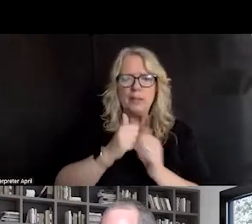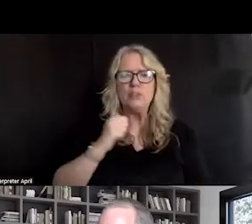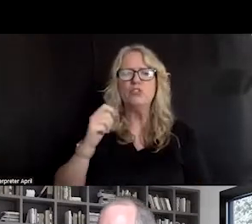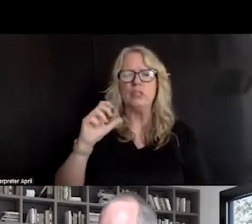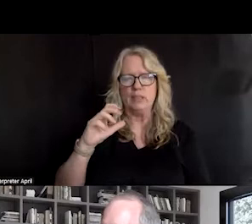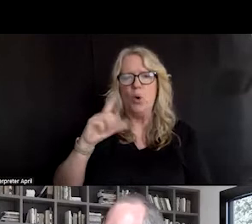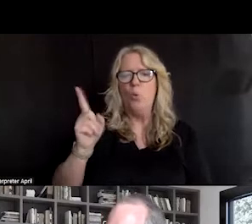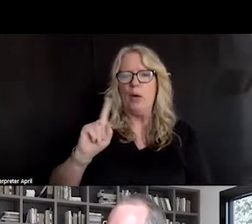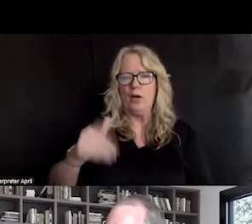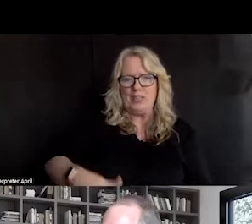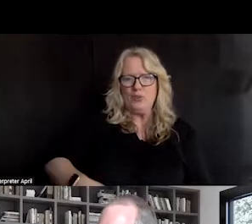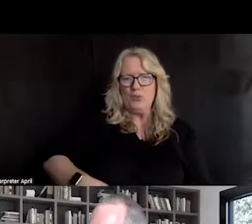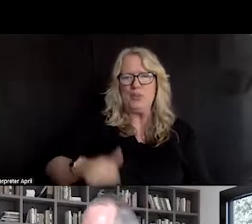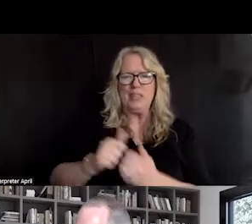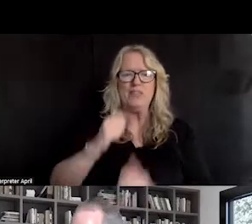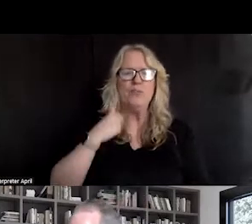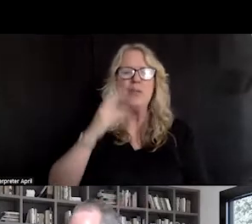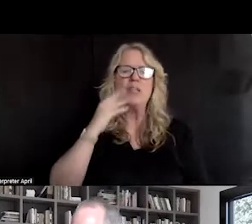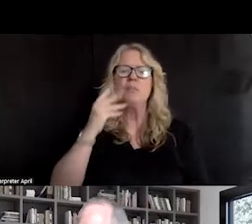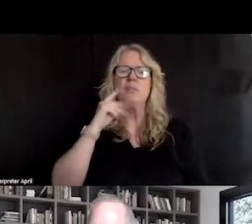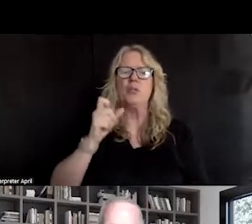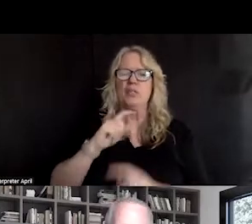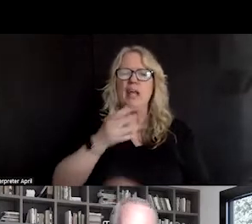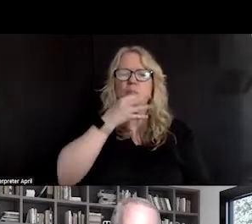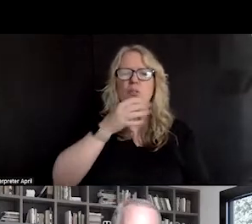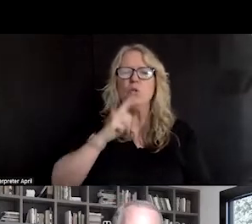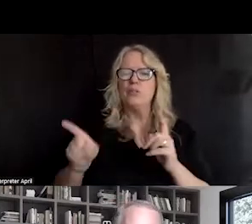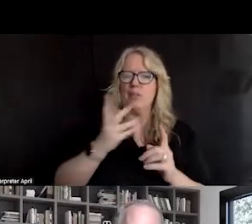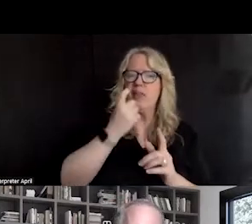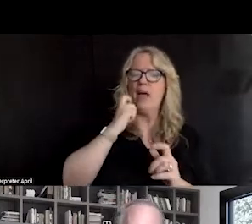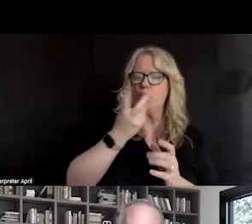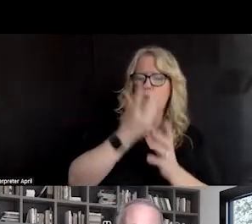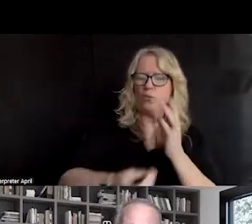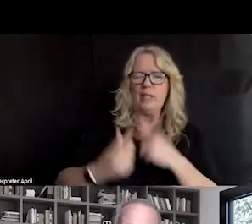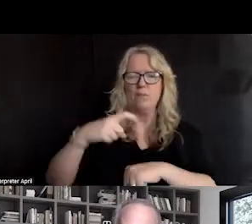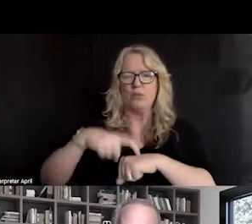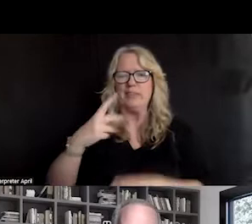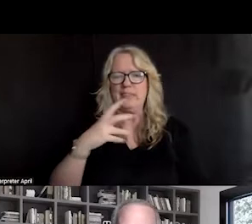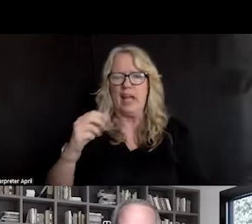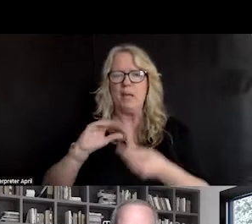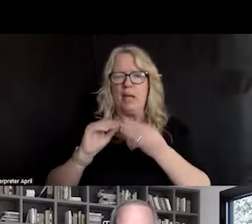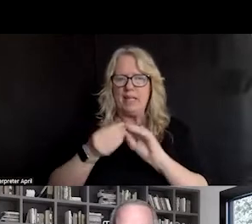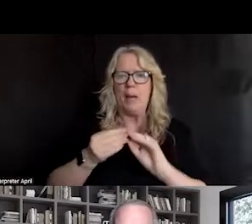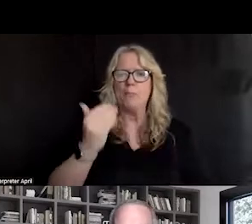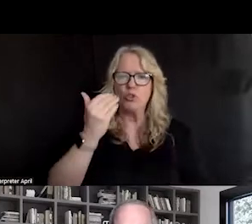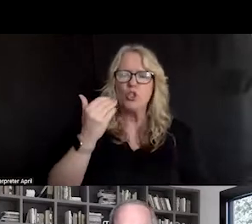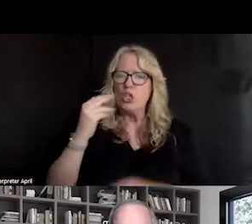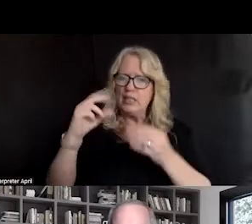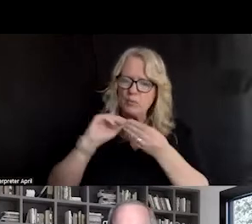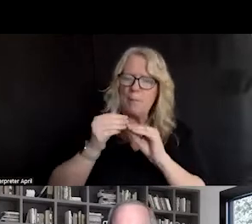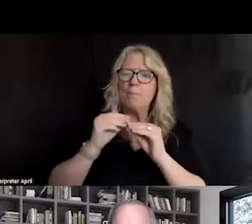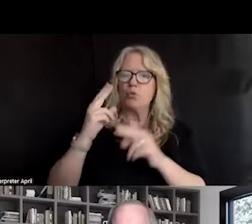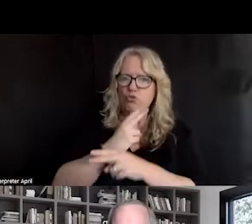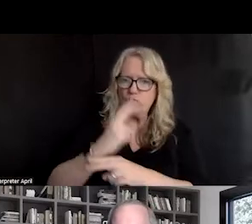expertise is losing out time and time again to number crunching. So we have today our